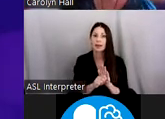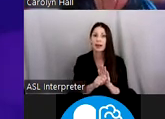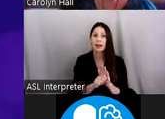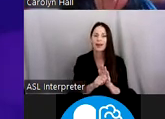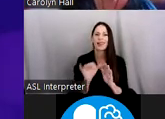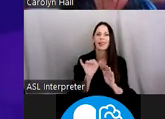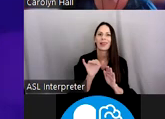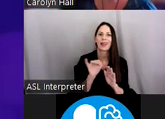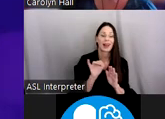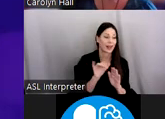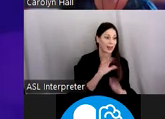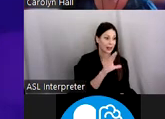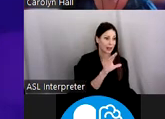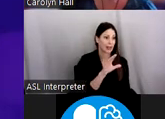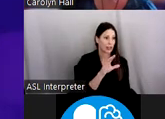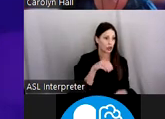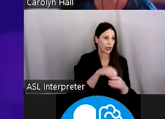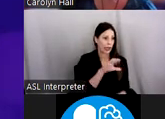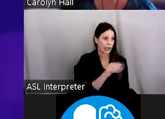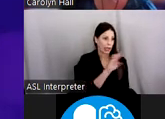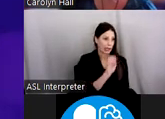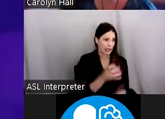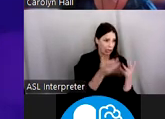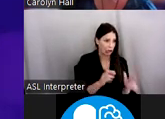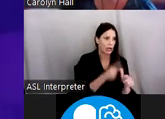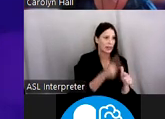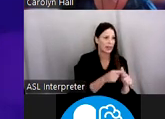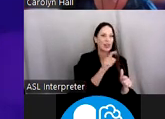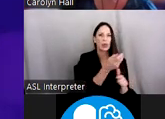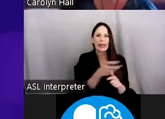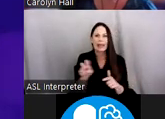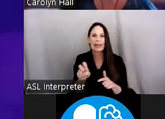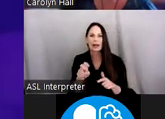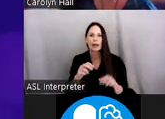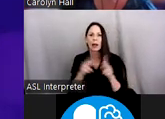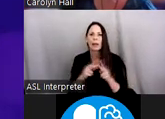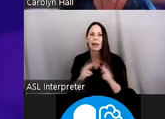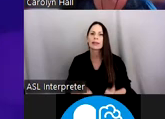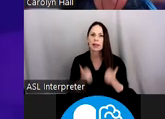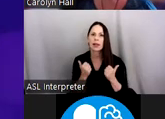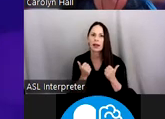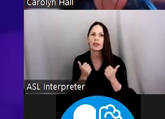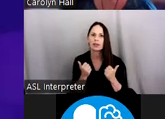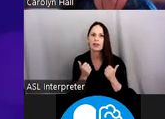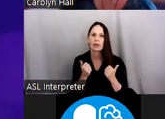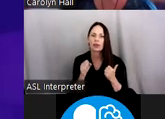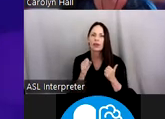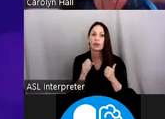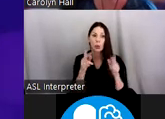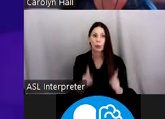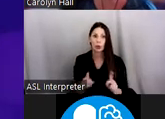like needing a place to live, so that someone can basically stabilize